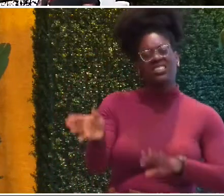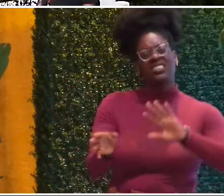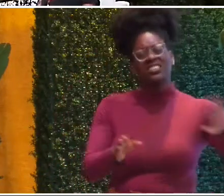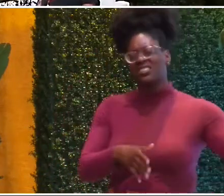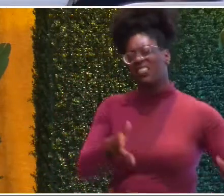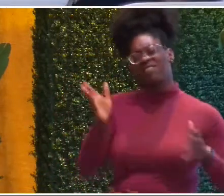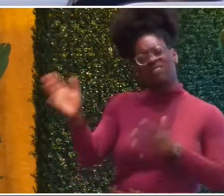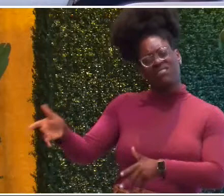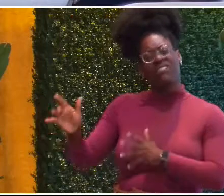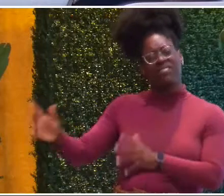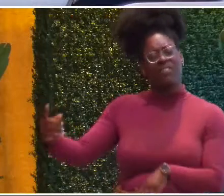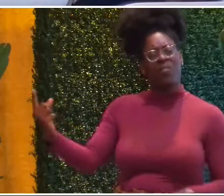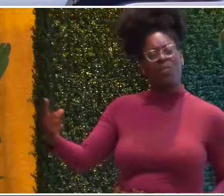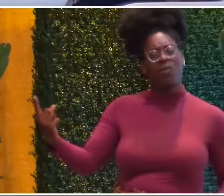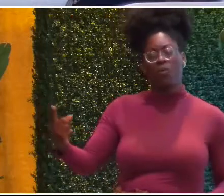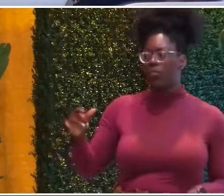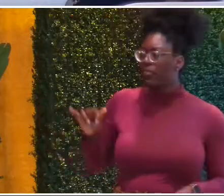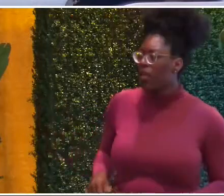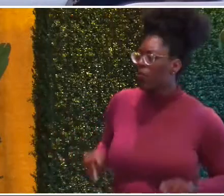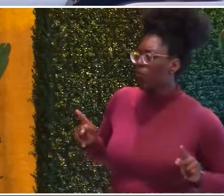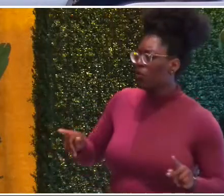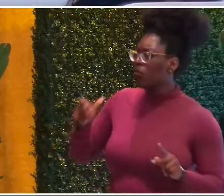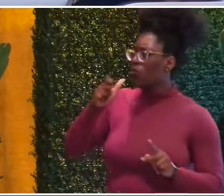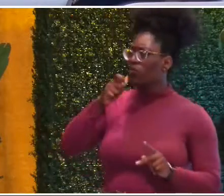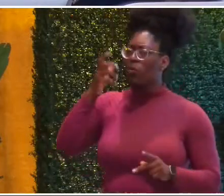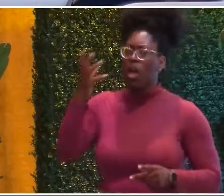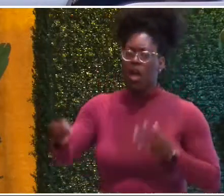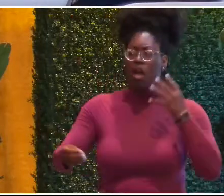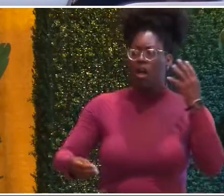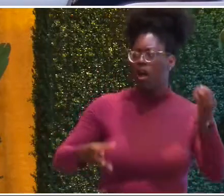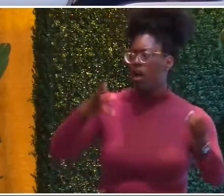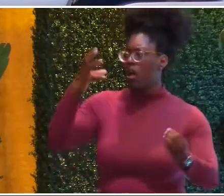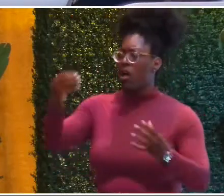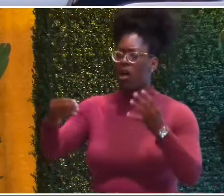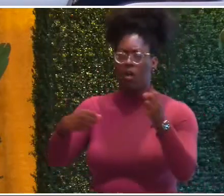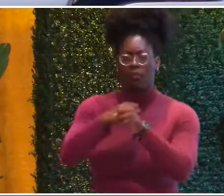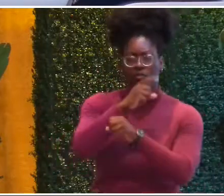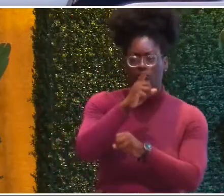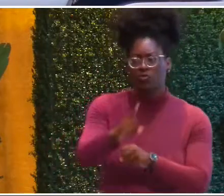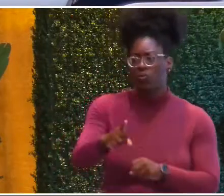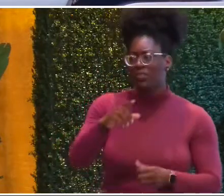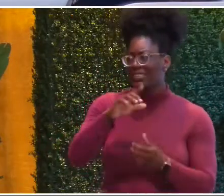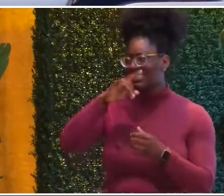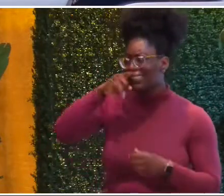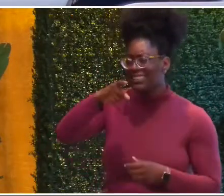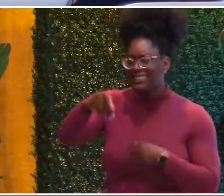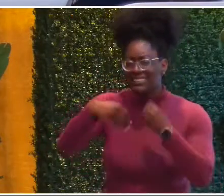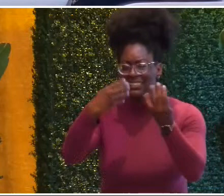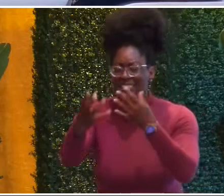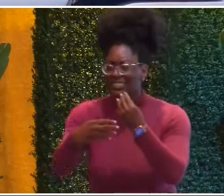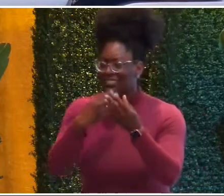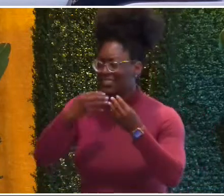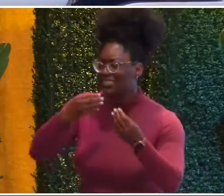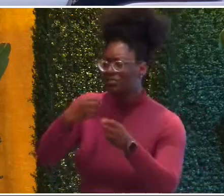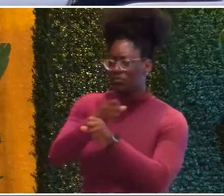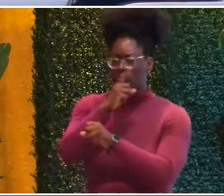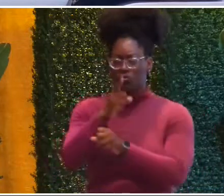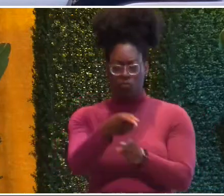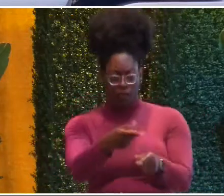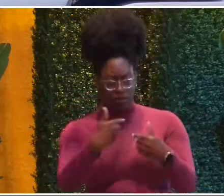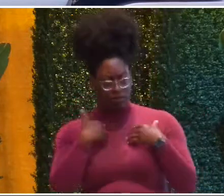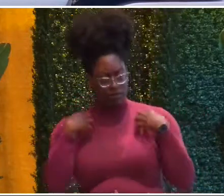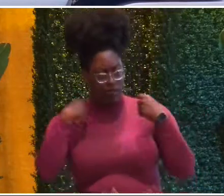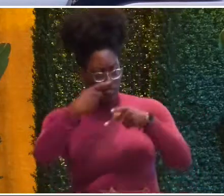get these kids jobs, let's get these kids educated, let's get these kids fed, let's get some health care in the community, who is going to be